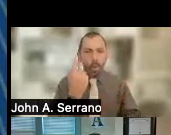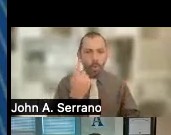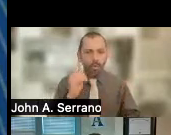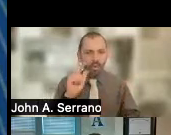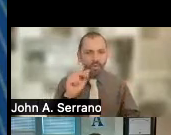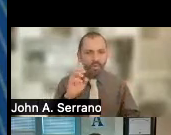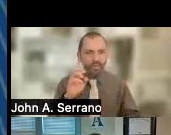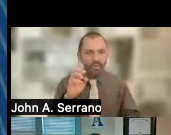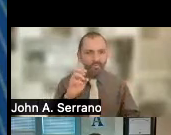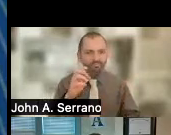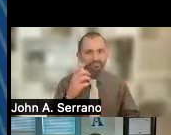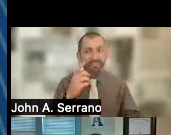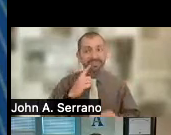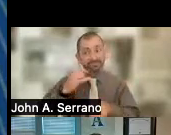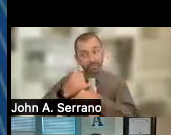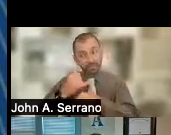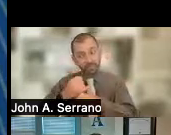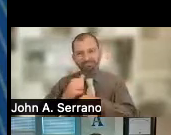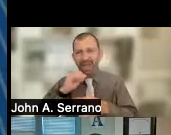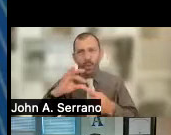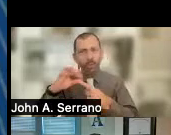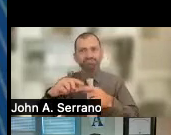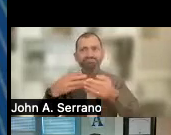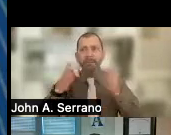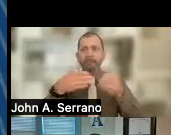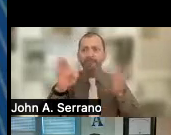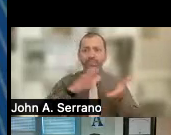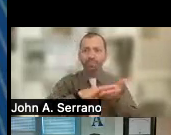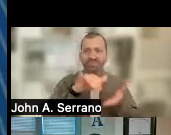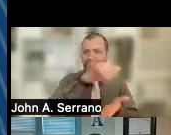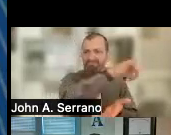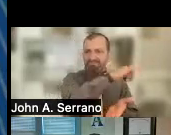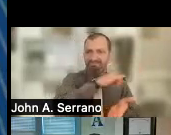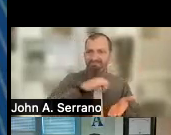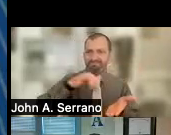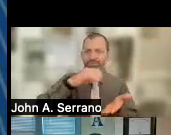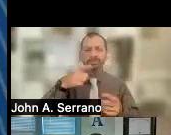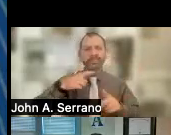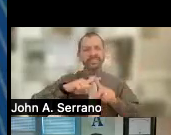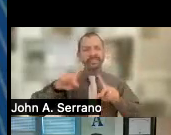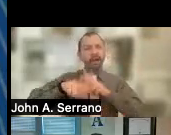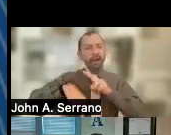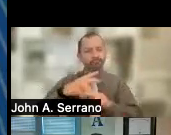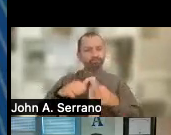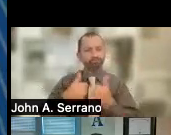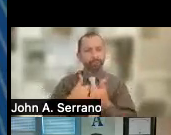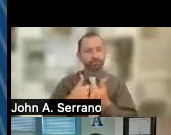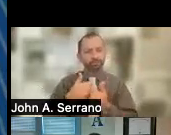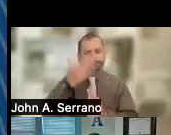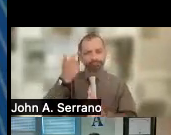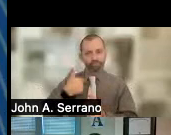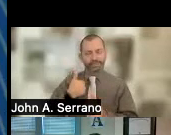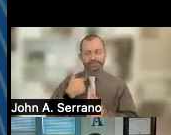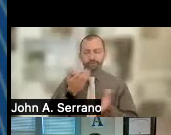One of the things that I noticed is that we're really not alone in this. It's not just schools for the deaf, but public